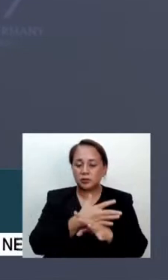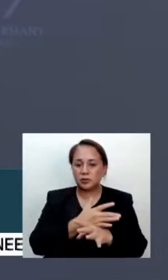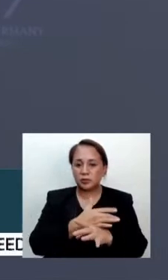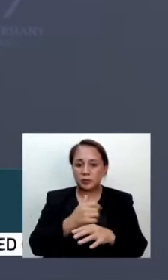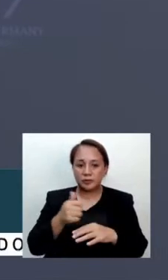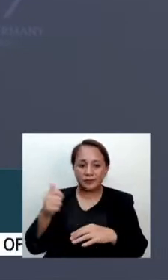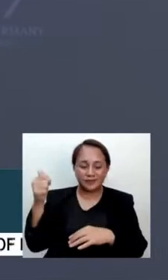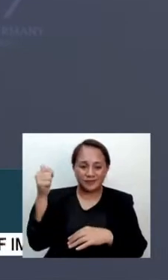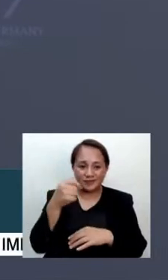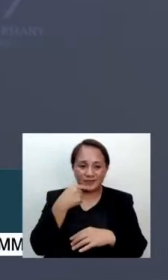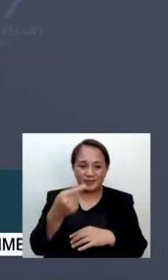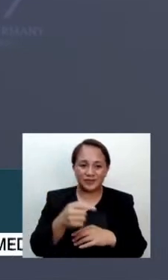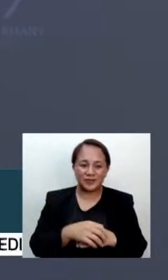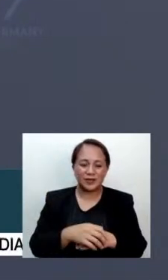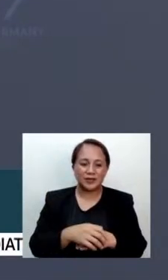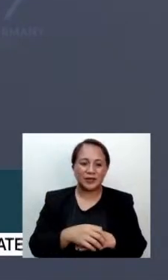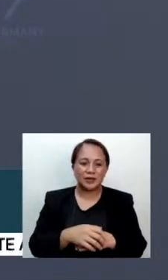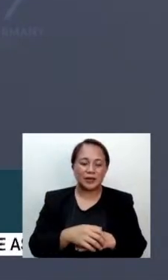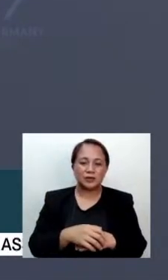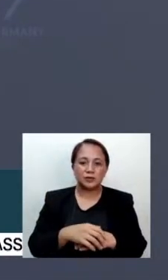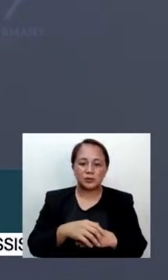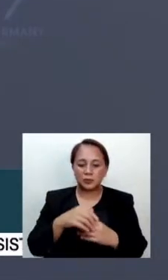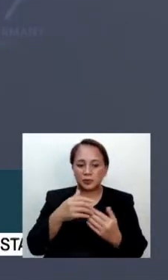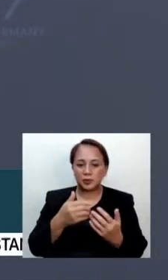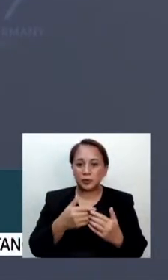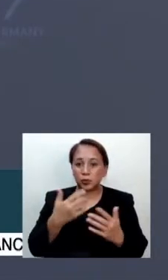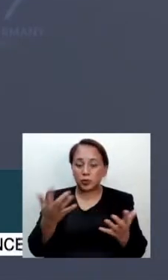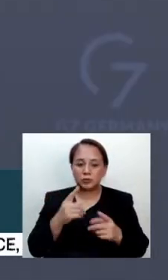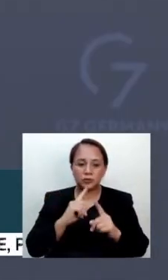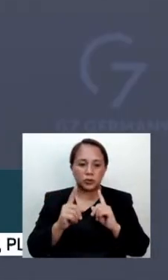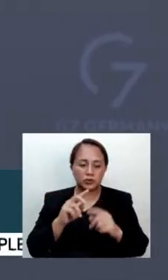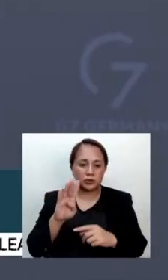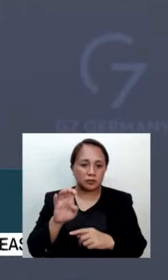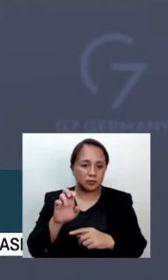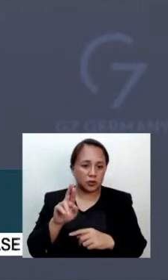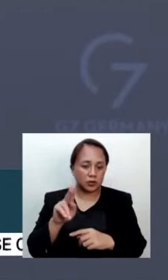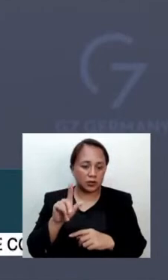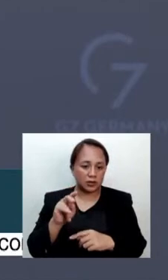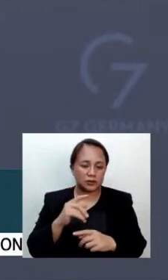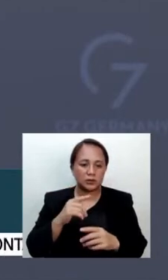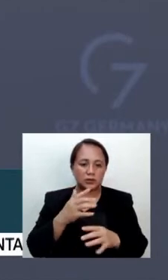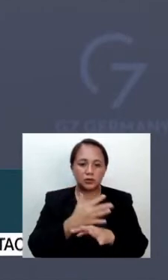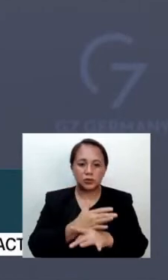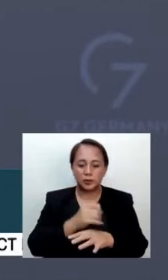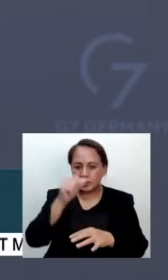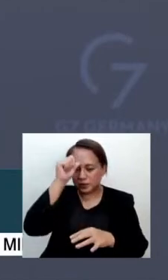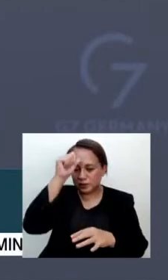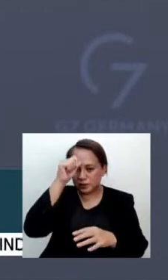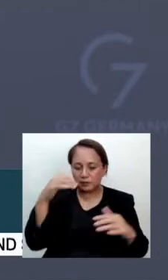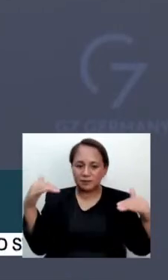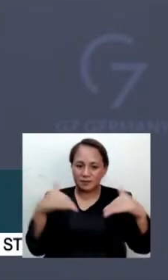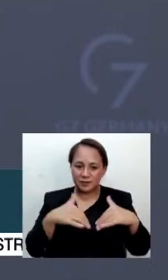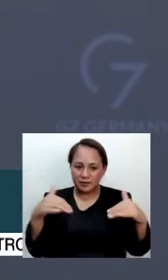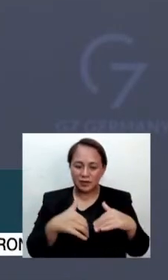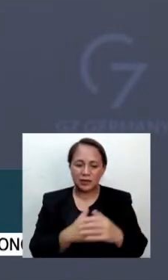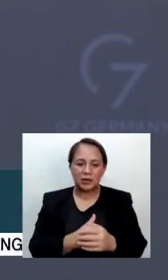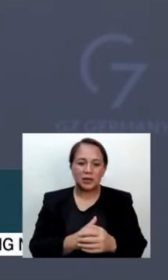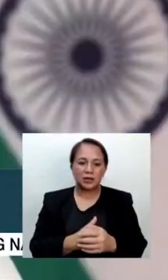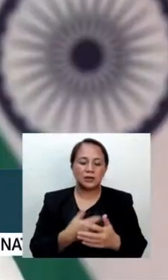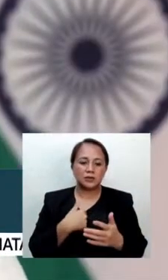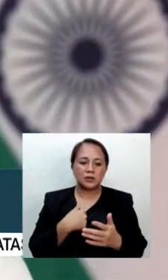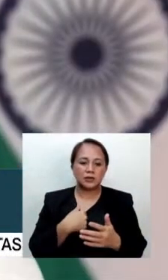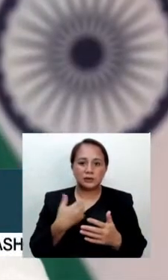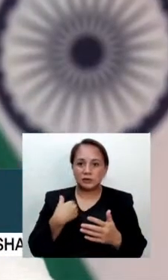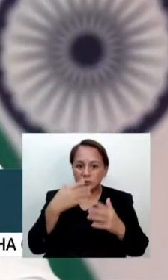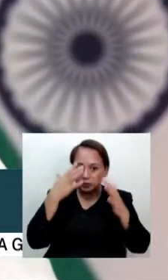Scholz welcomes Modi for talks in Berlin and a joint German-Indian cabinet meeting. Scholz was undecided